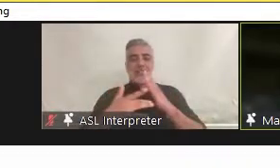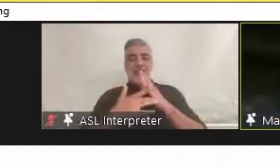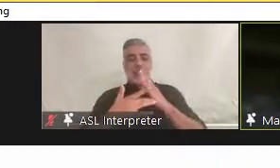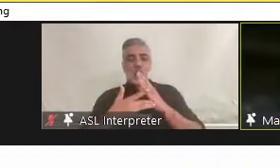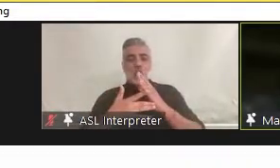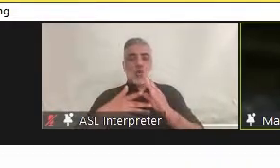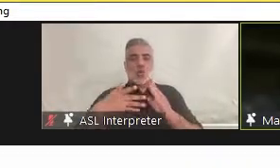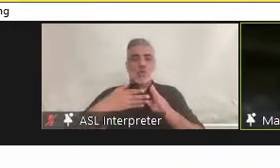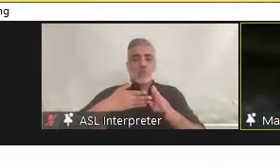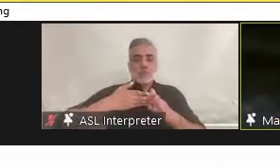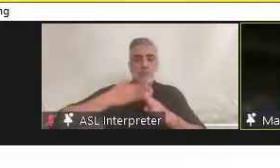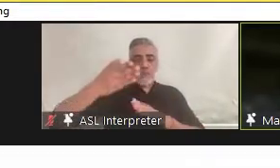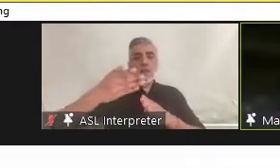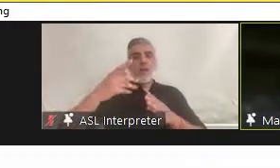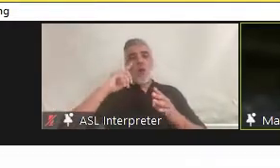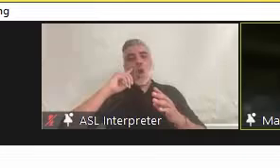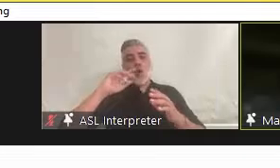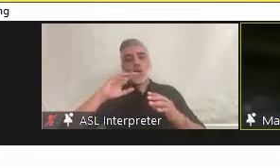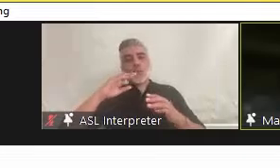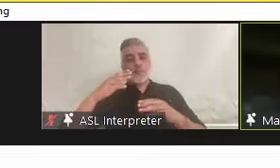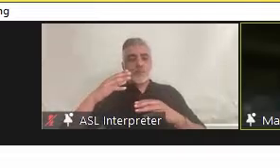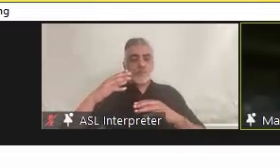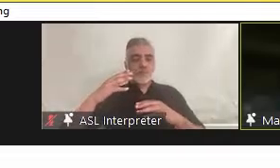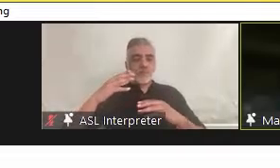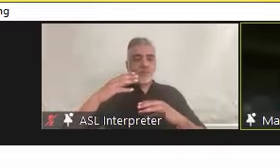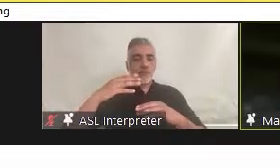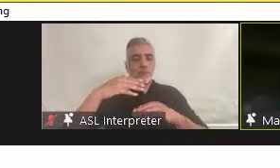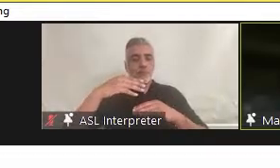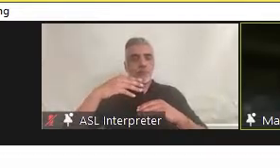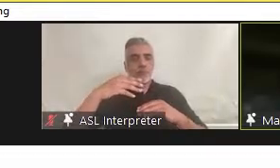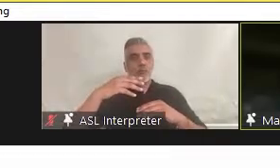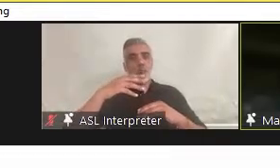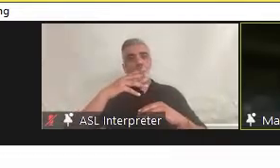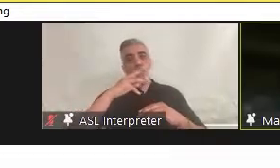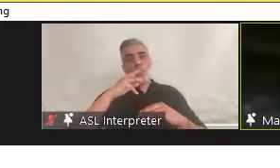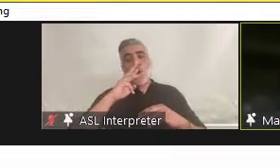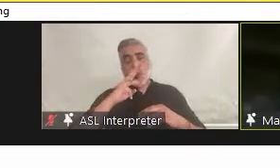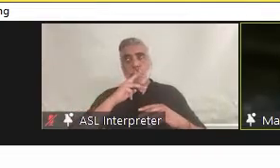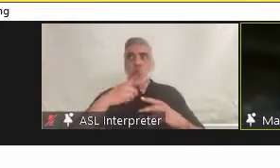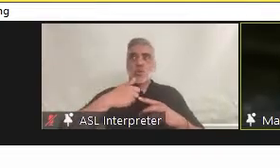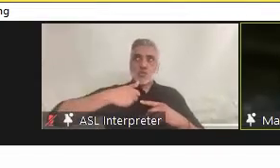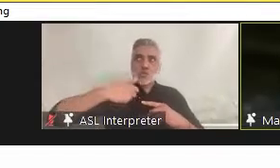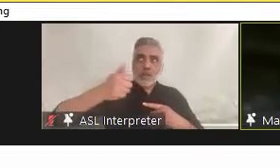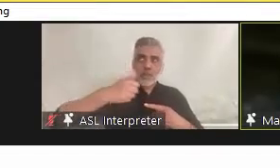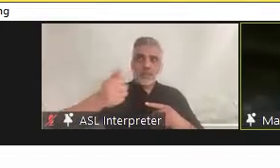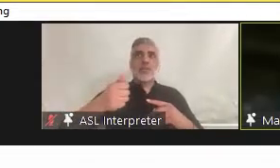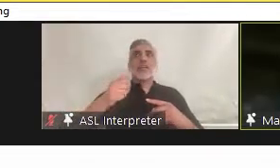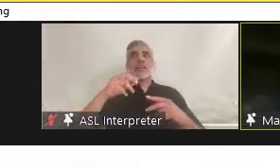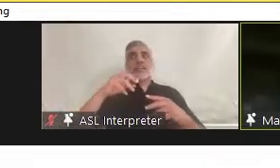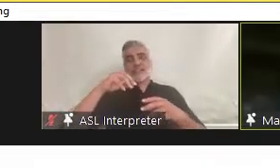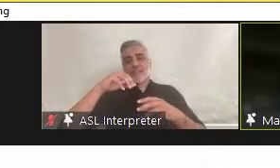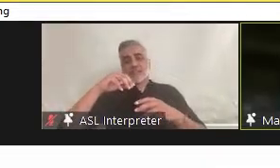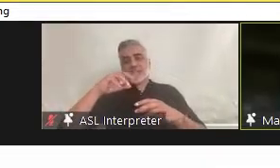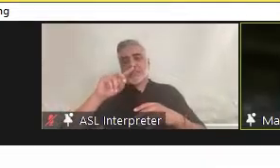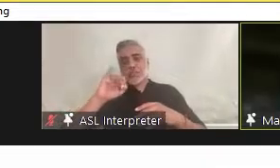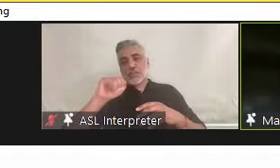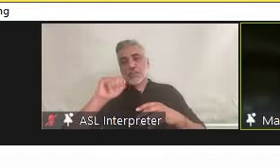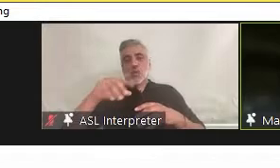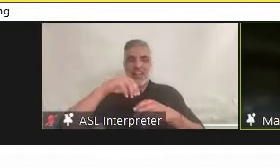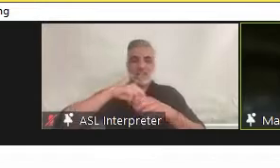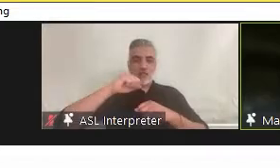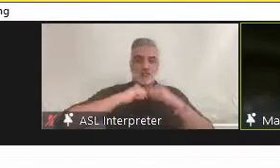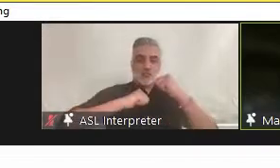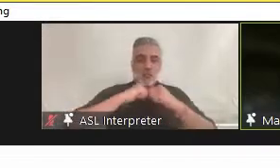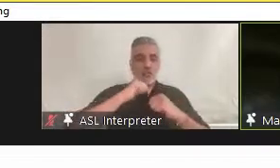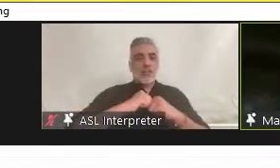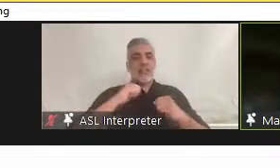for example, on water, transport, digital development, and infrastructure. This product